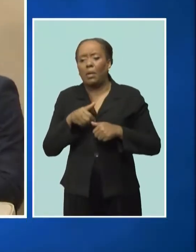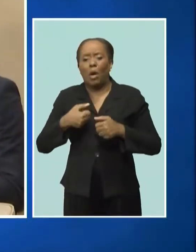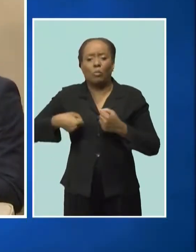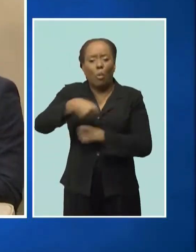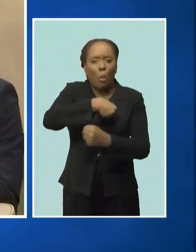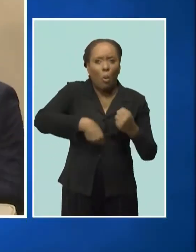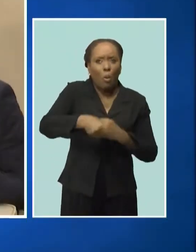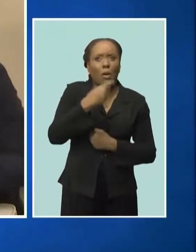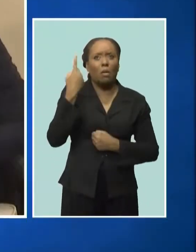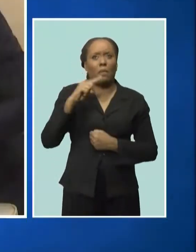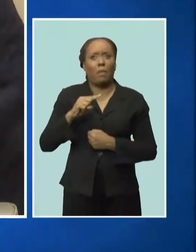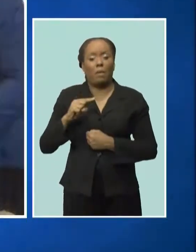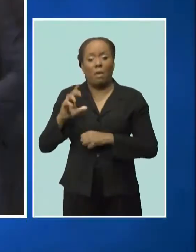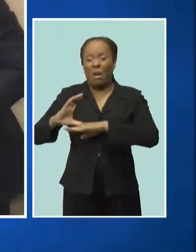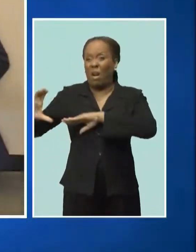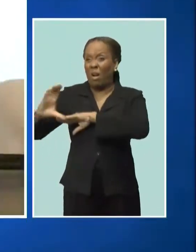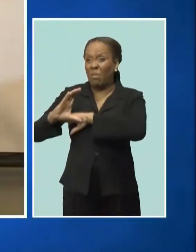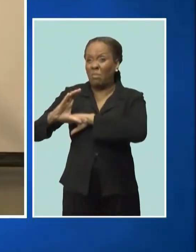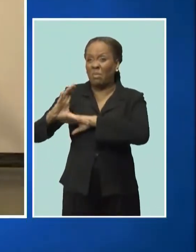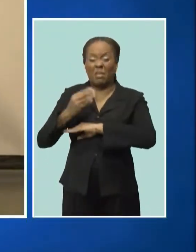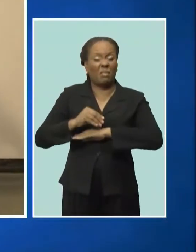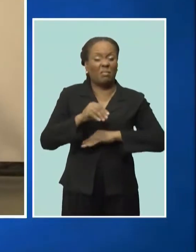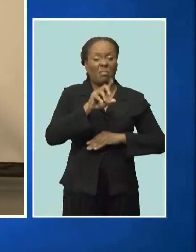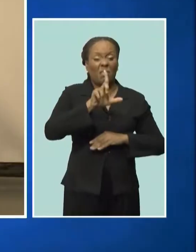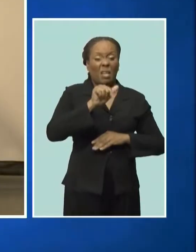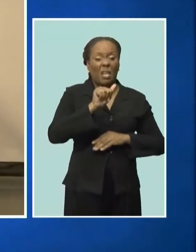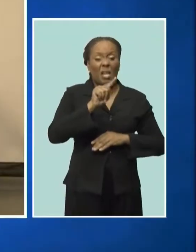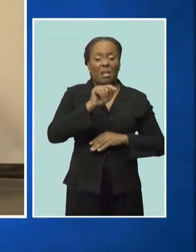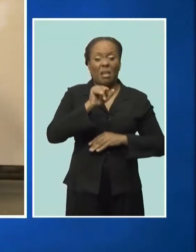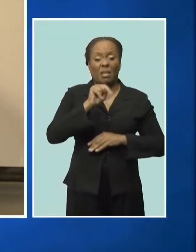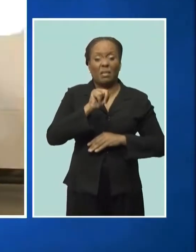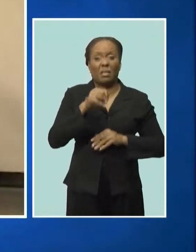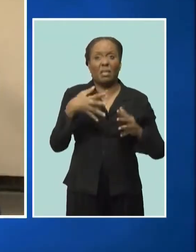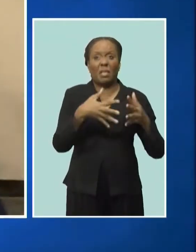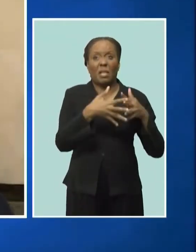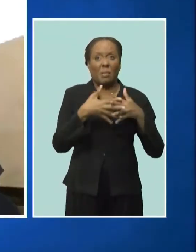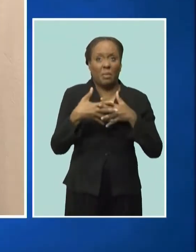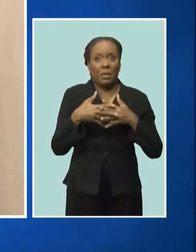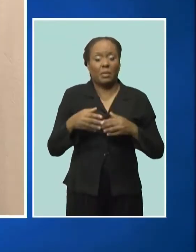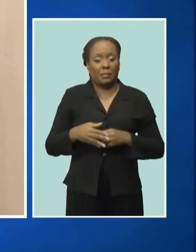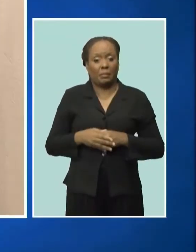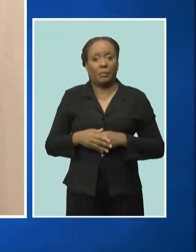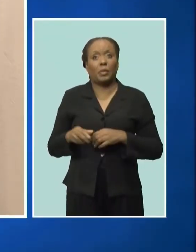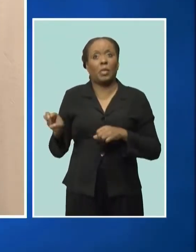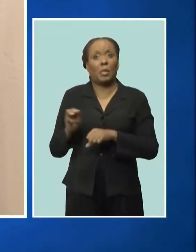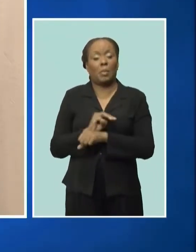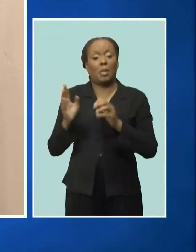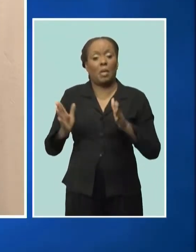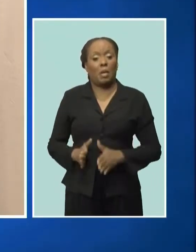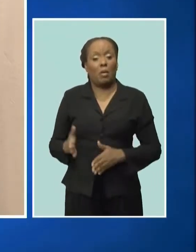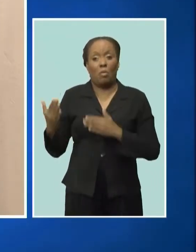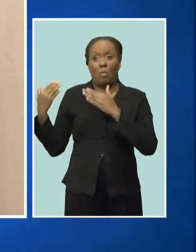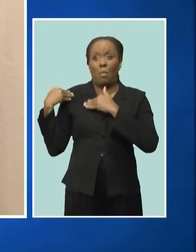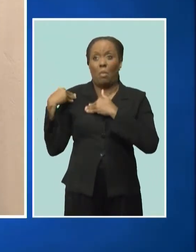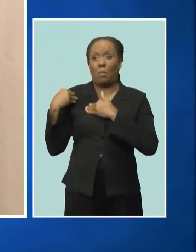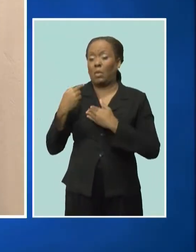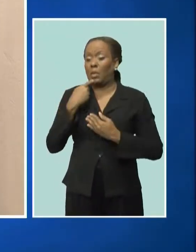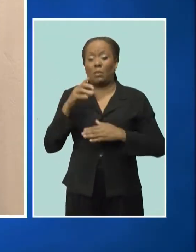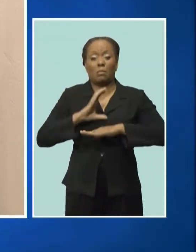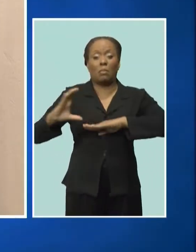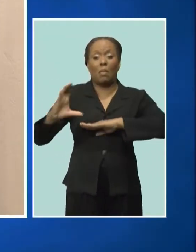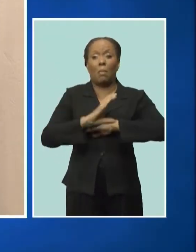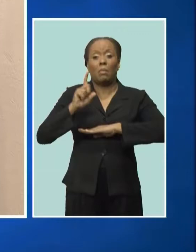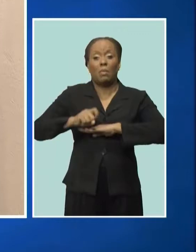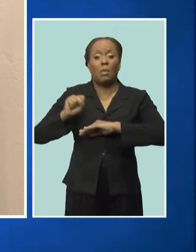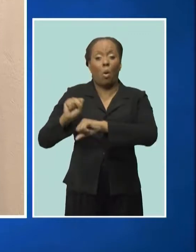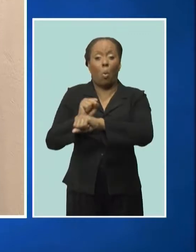region. Word of this from Home Affairs Minister Abrams as he underscored the need for the region to work